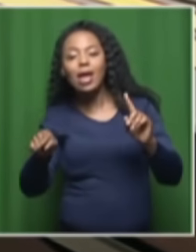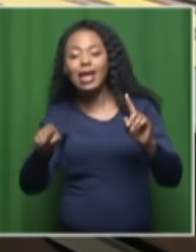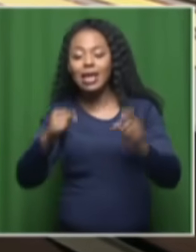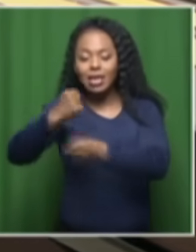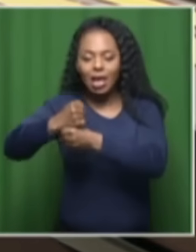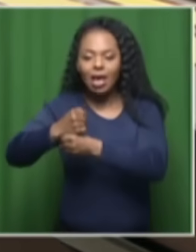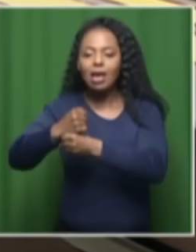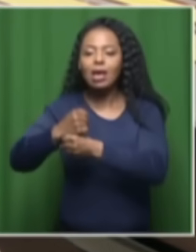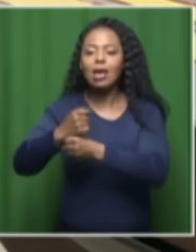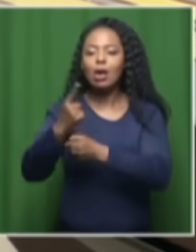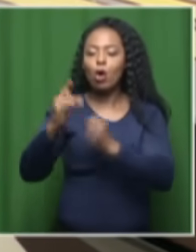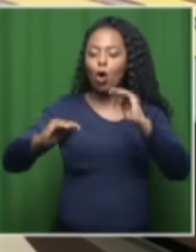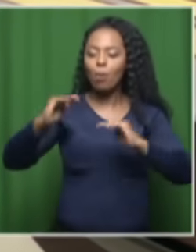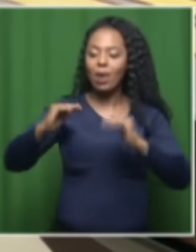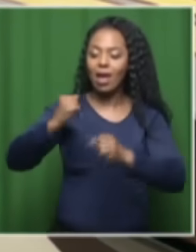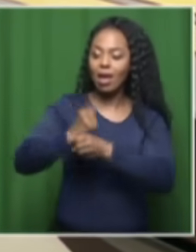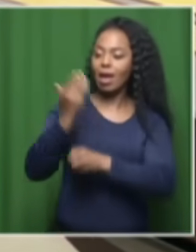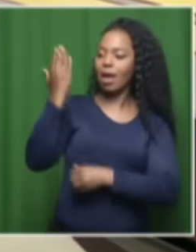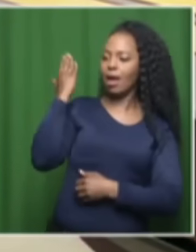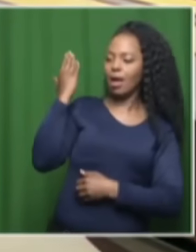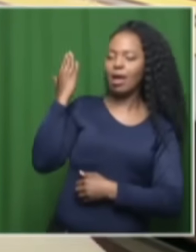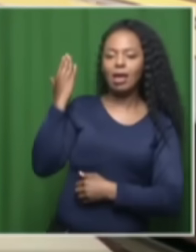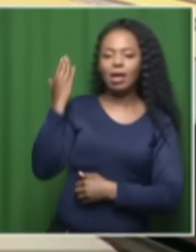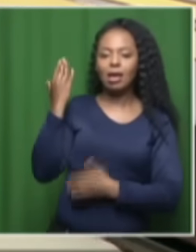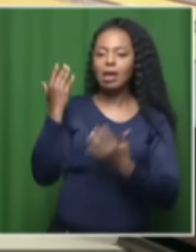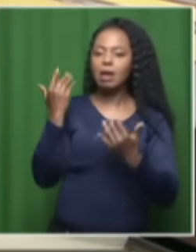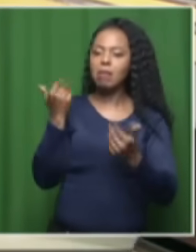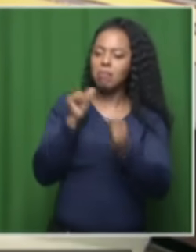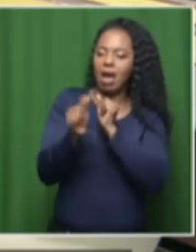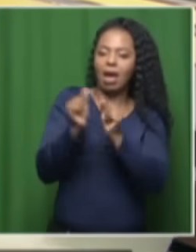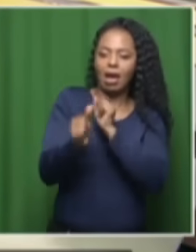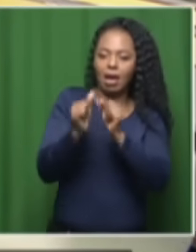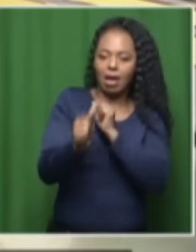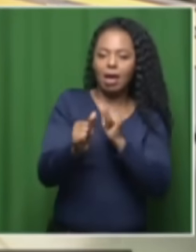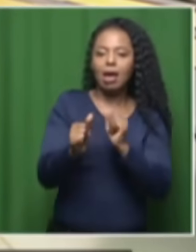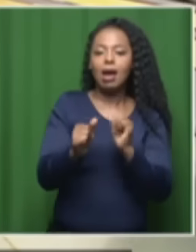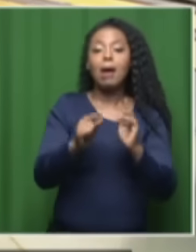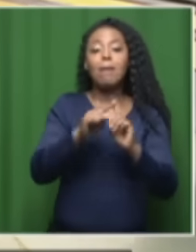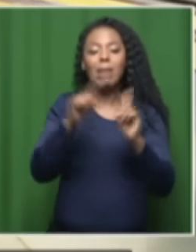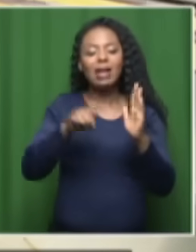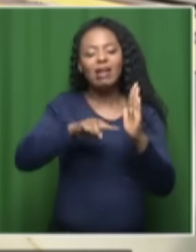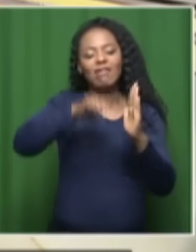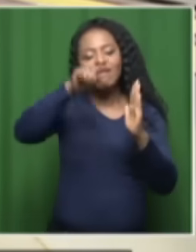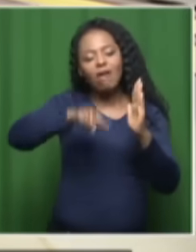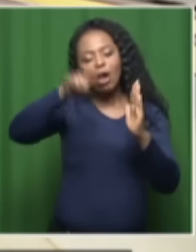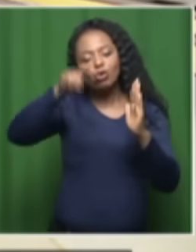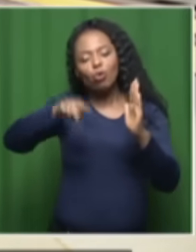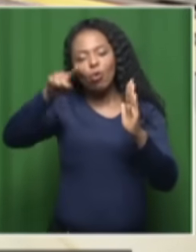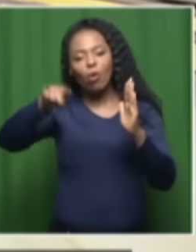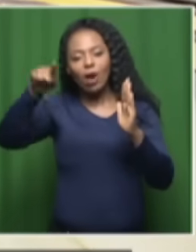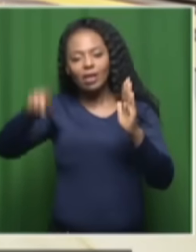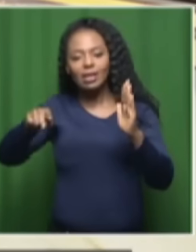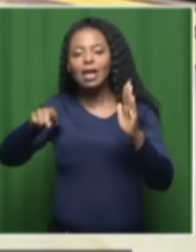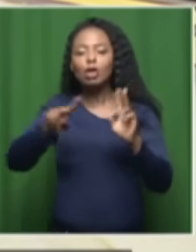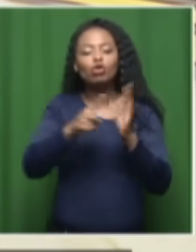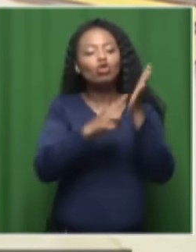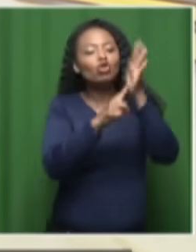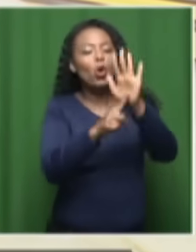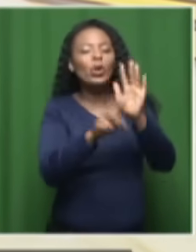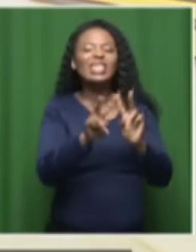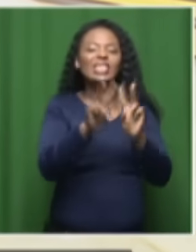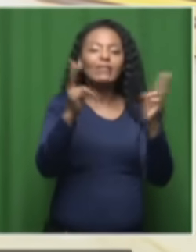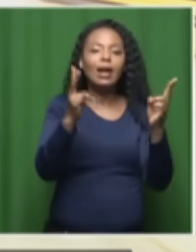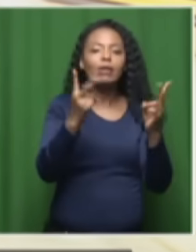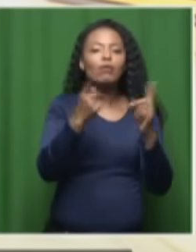see. We momentarily do well. And this fluctuation here is actually the difference between day and night